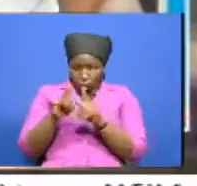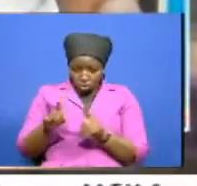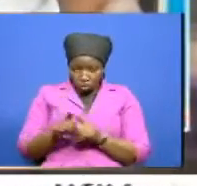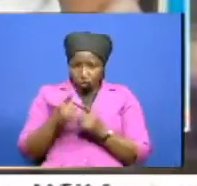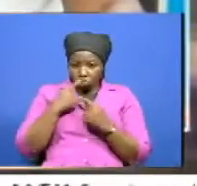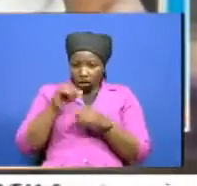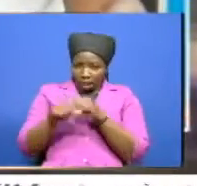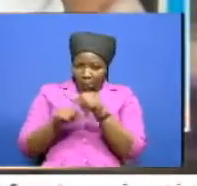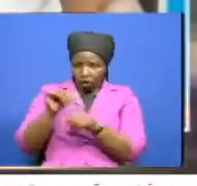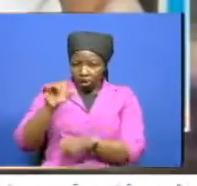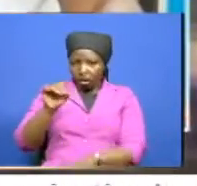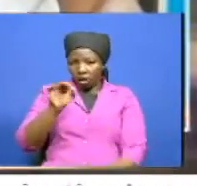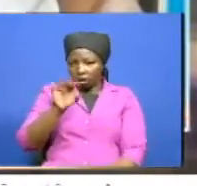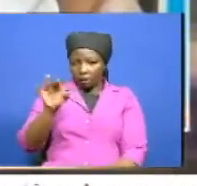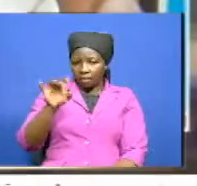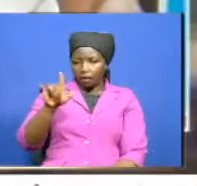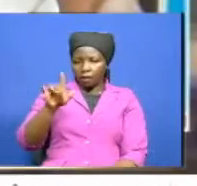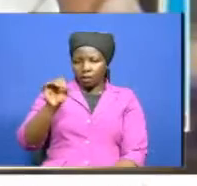offloads.